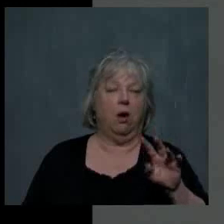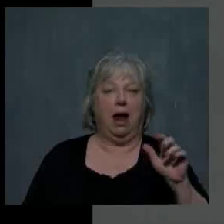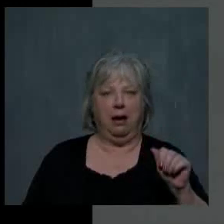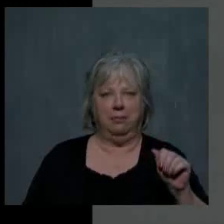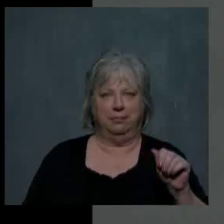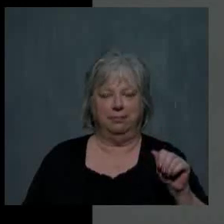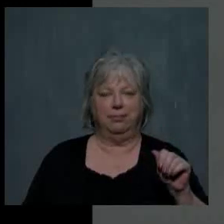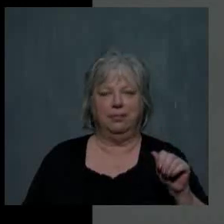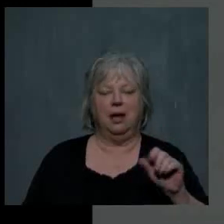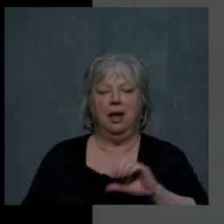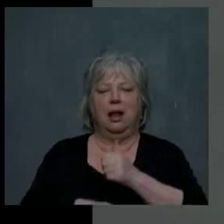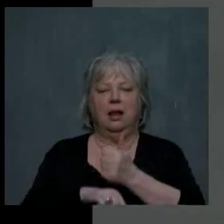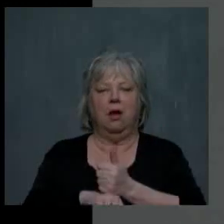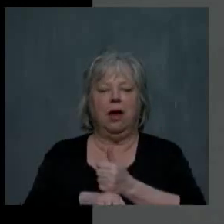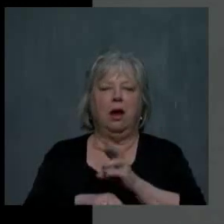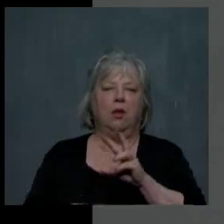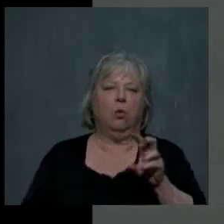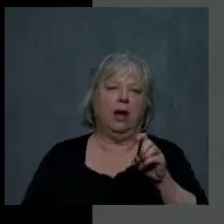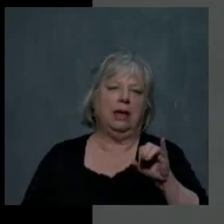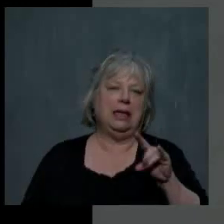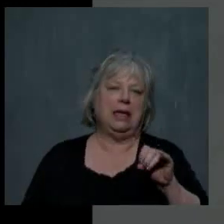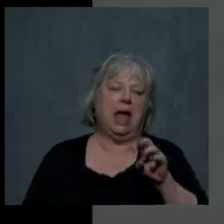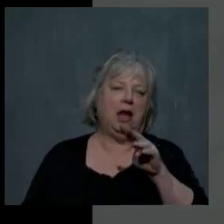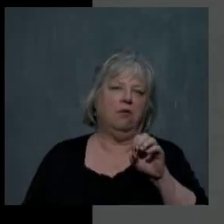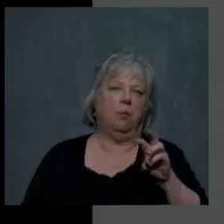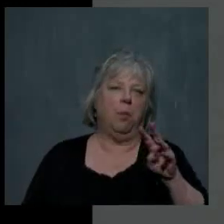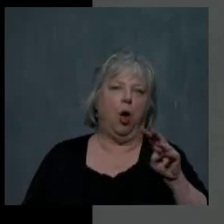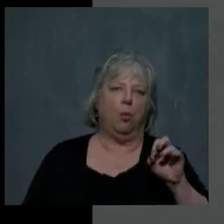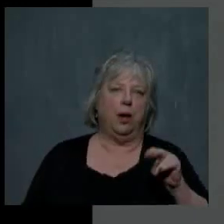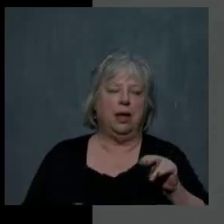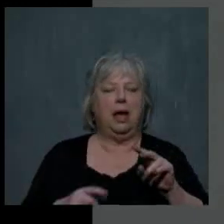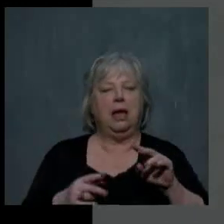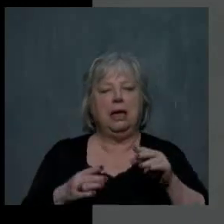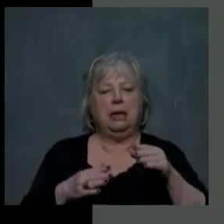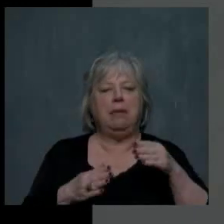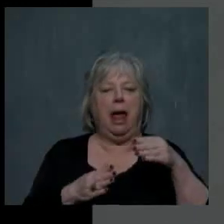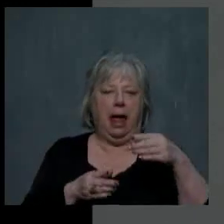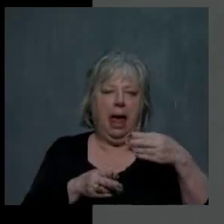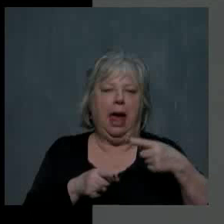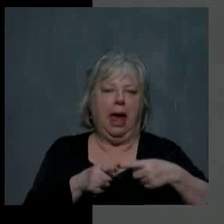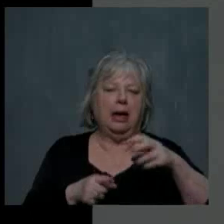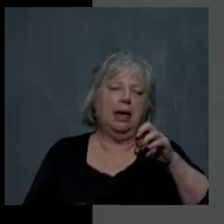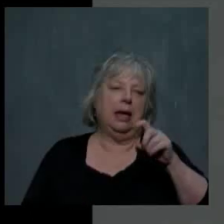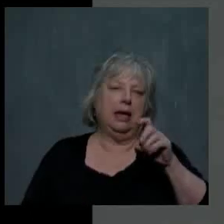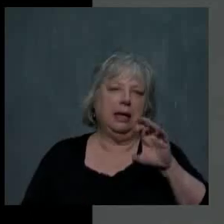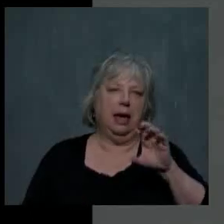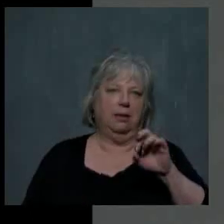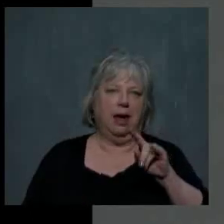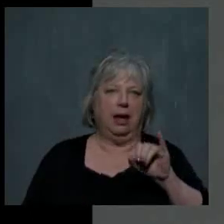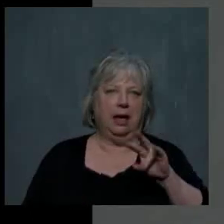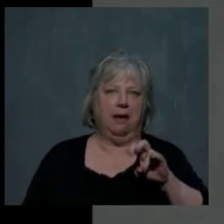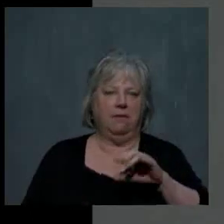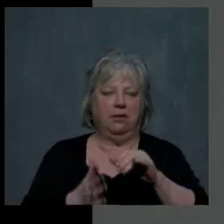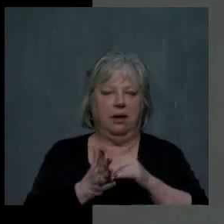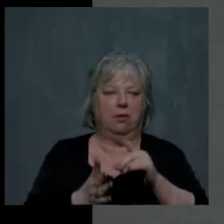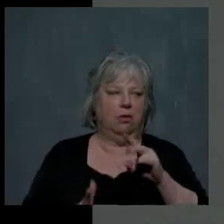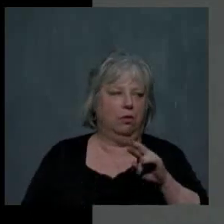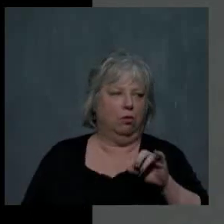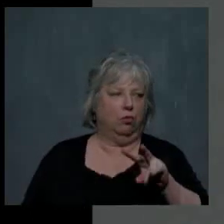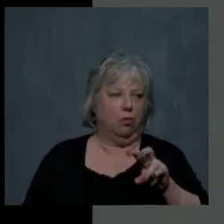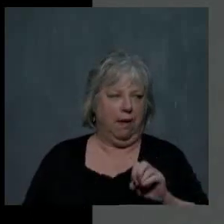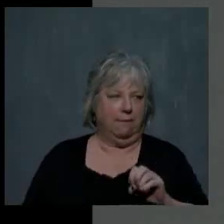LA0074A. It's located on the west side of Bowman Road at Executive Center Drive, the applicant's West Rock